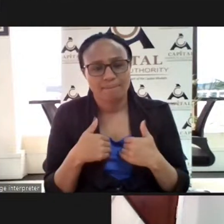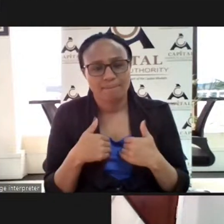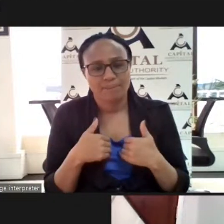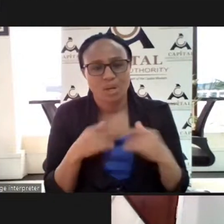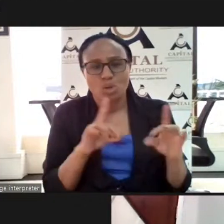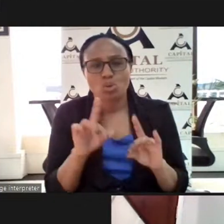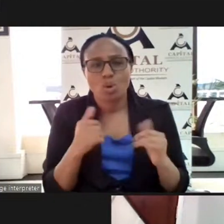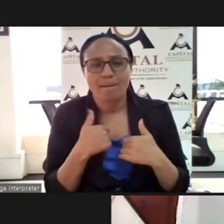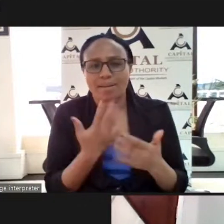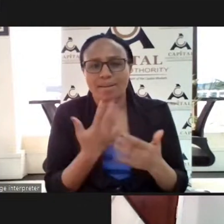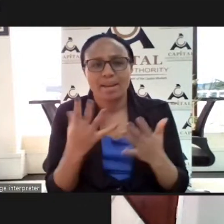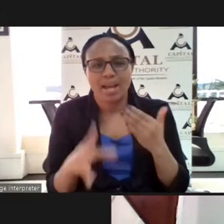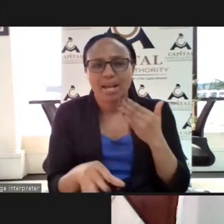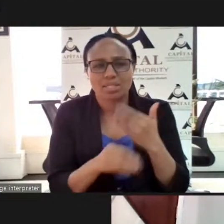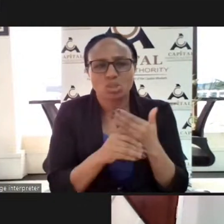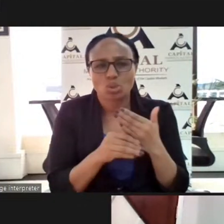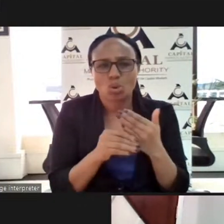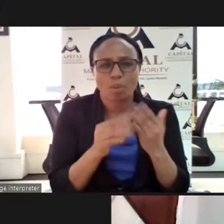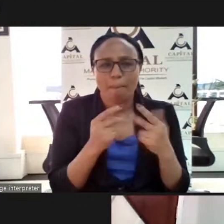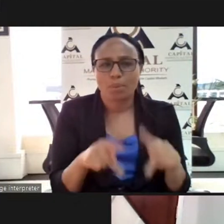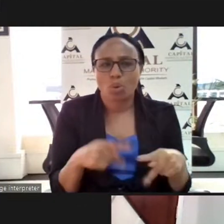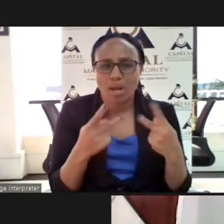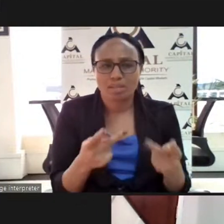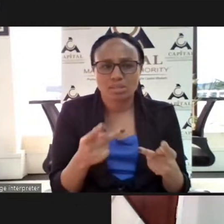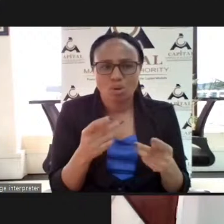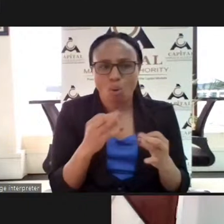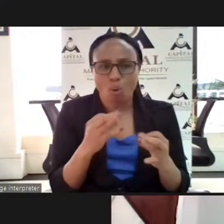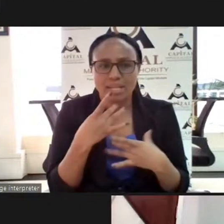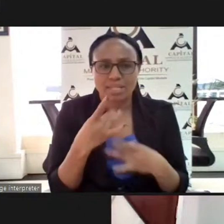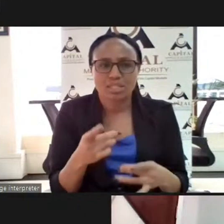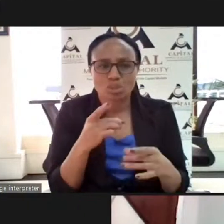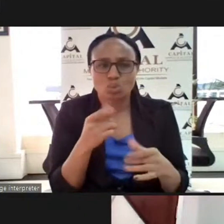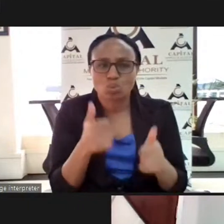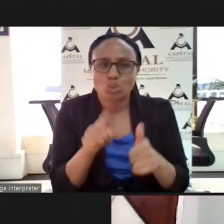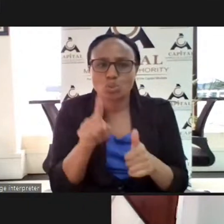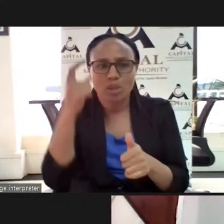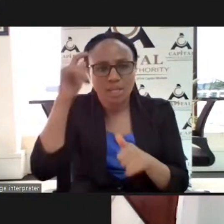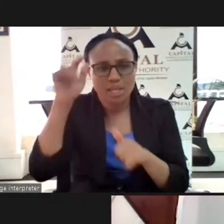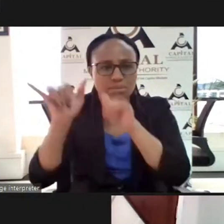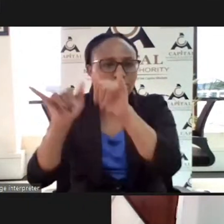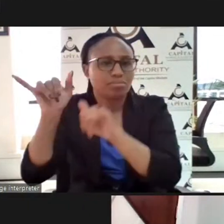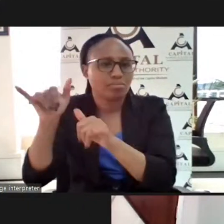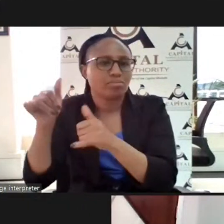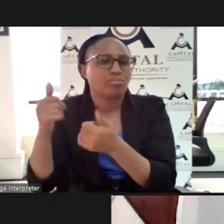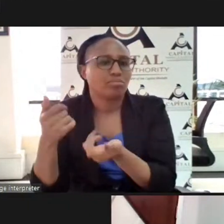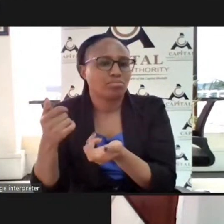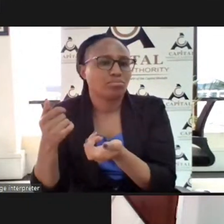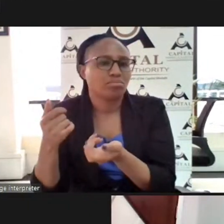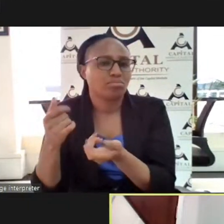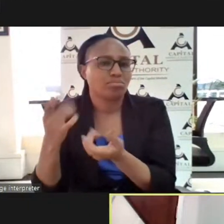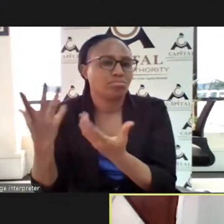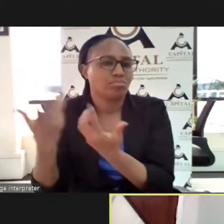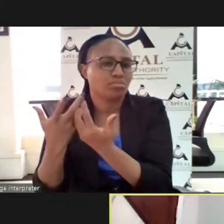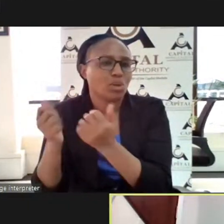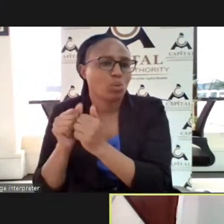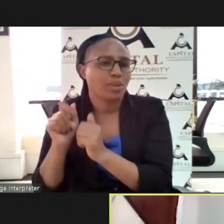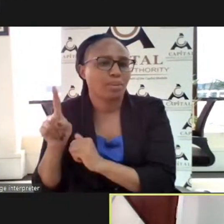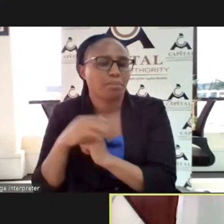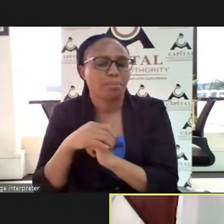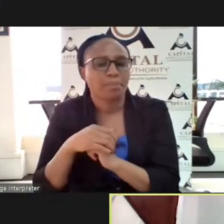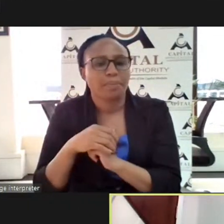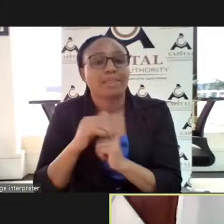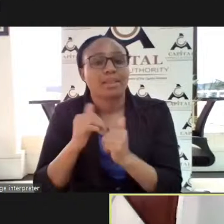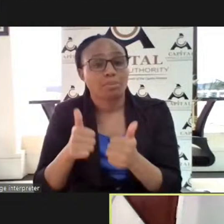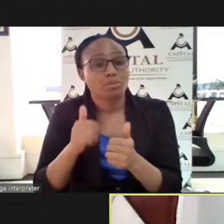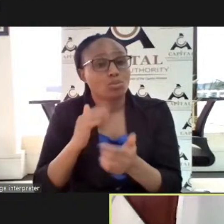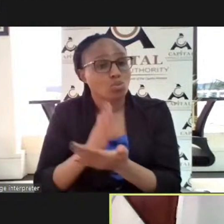have any additional products of interest that you think that the diaspora, you know, can be of value to the diaspora? Absolutely, absolutely. I